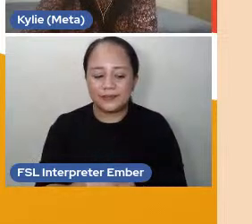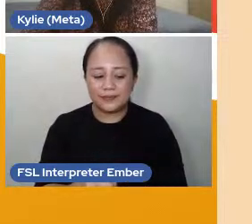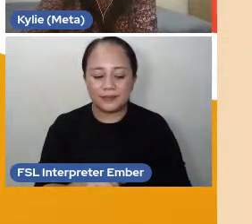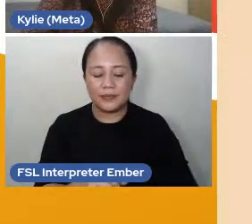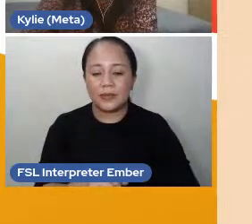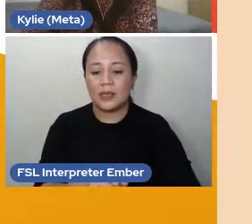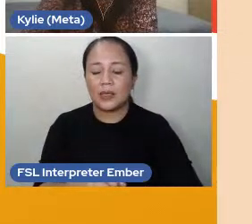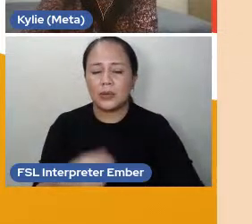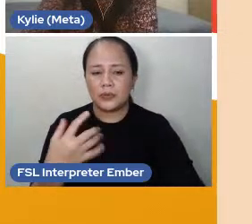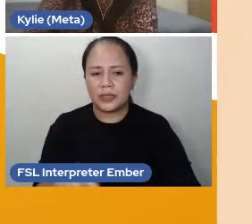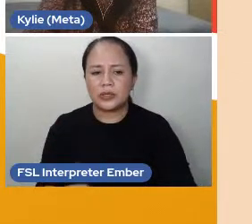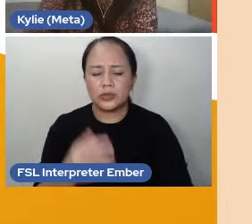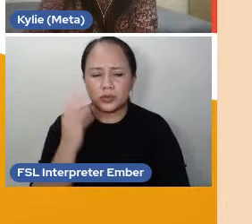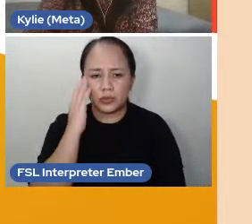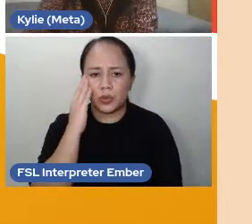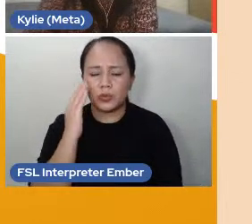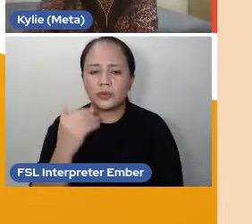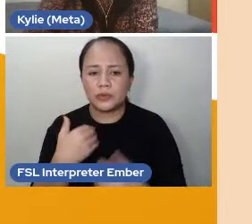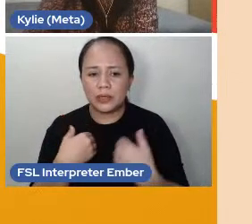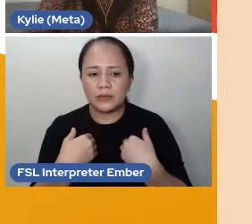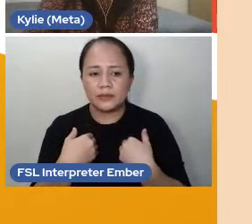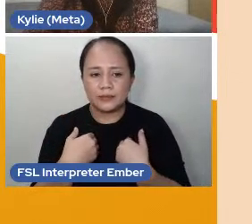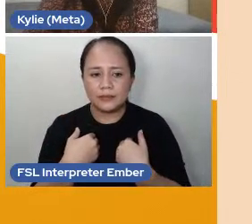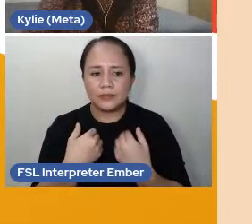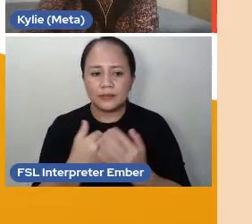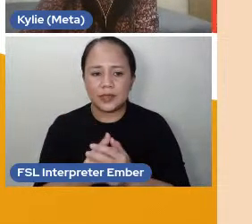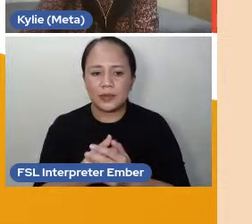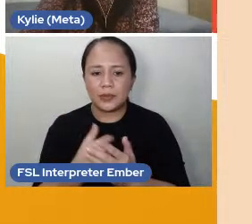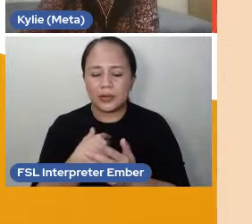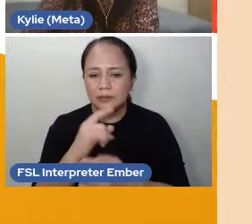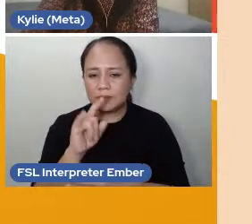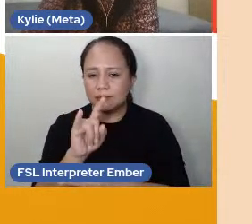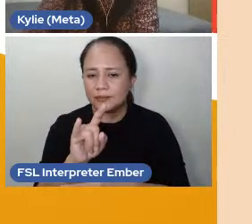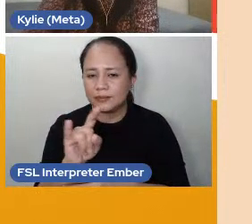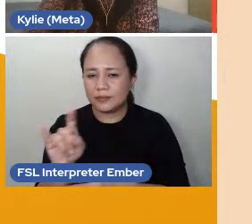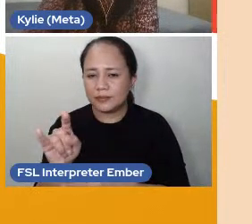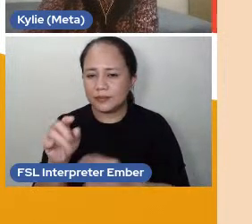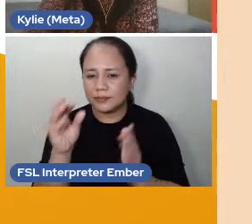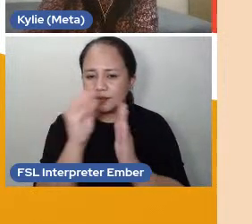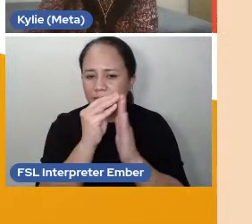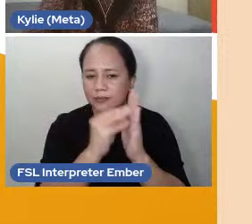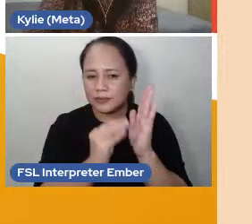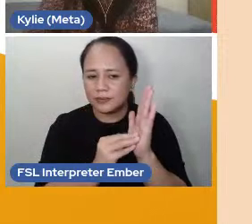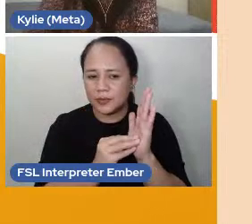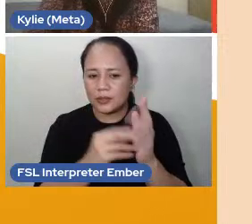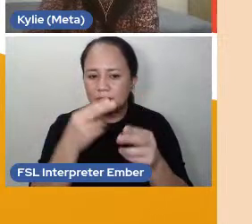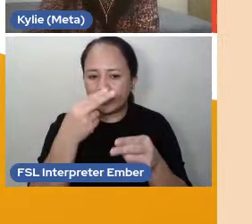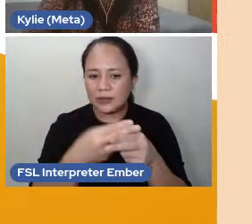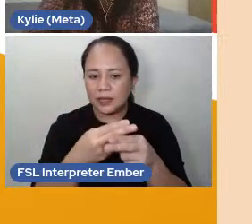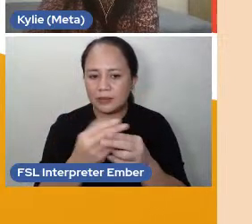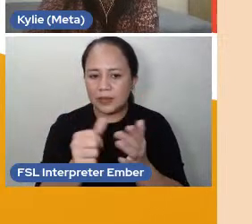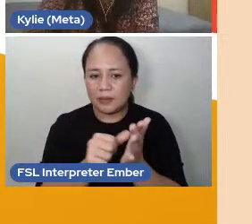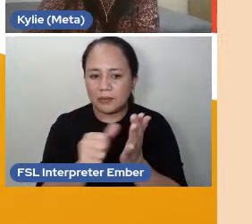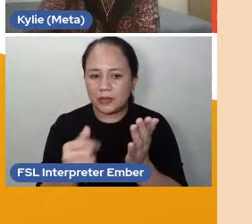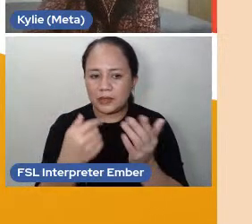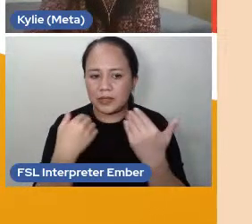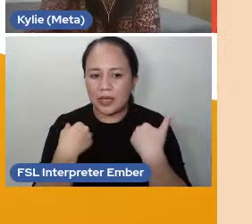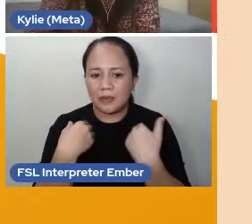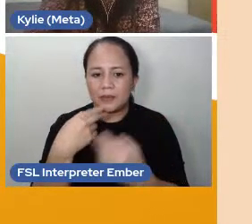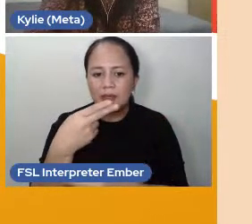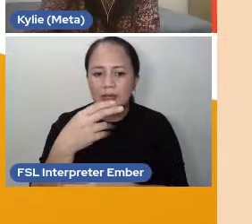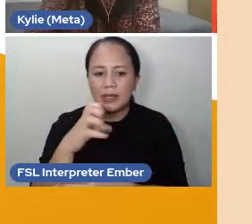We know that it's we know that it's an ad or a paid piece of content because underneath the name of the page, which is Helen